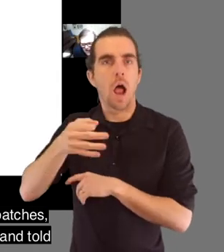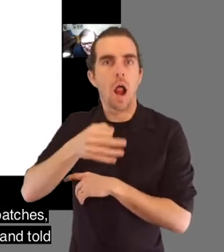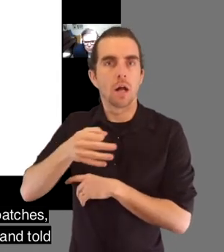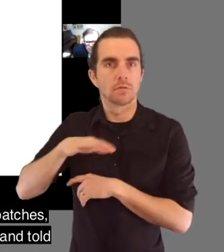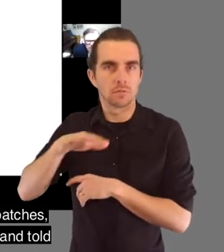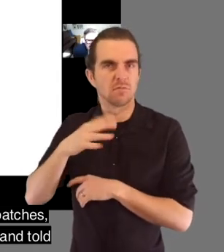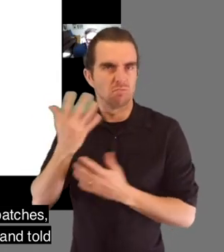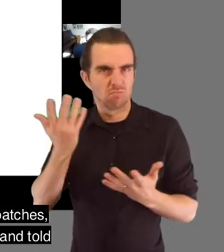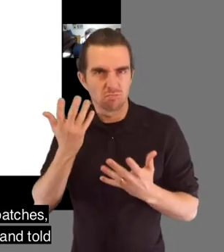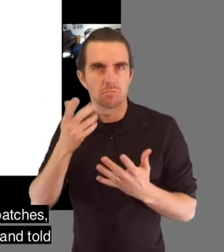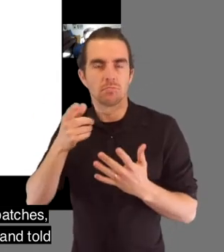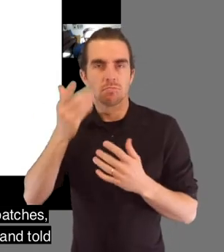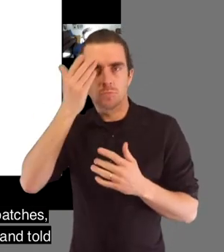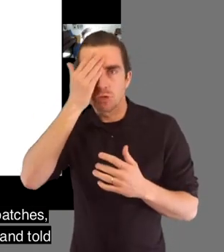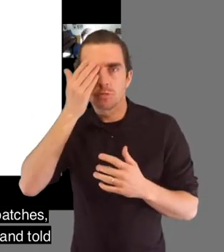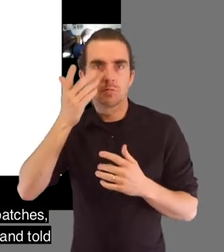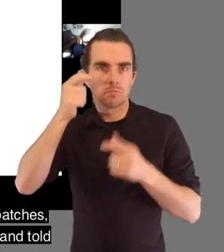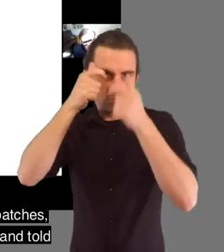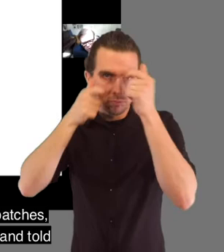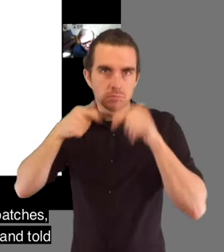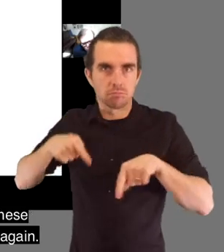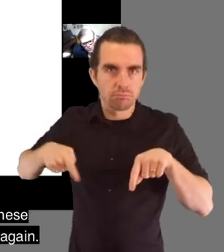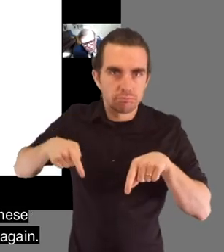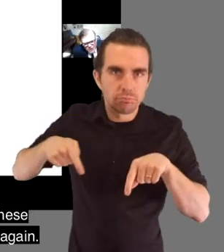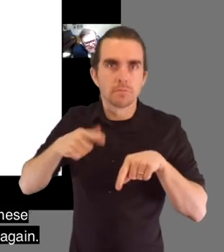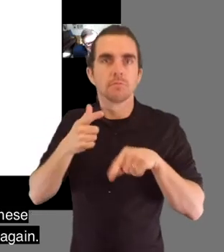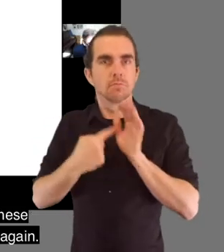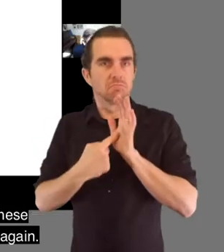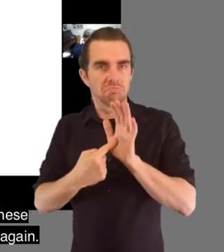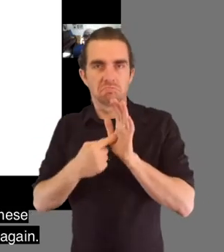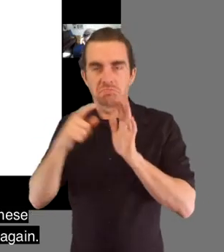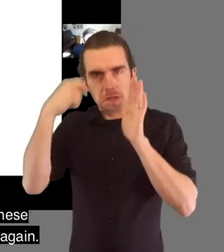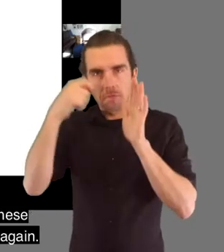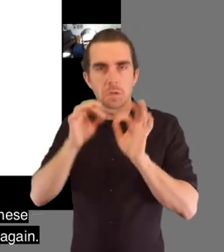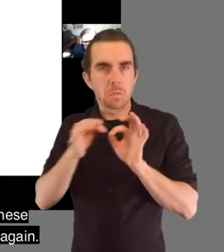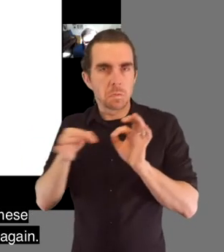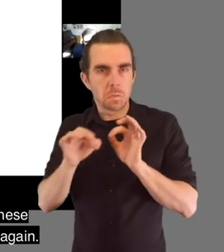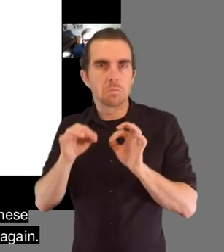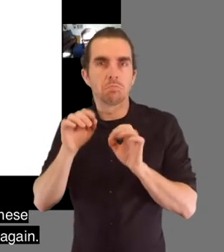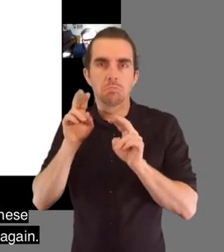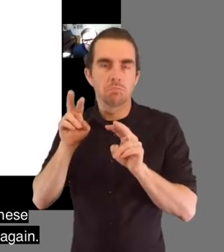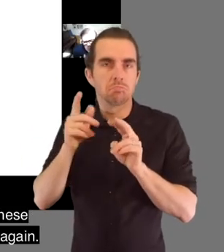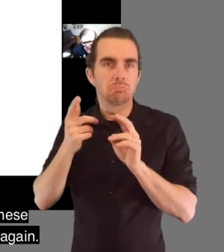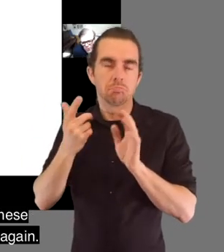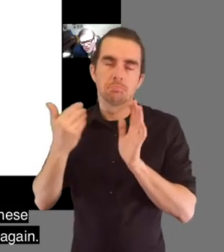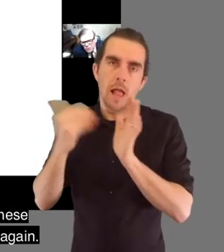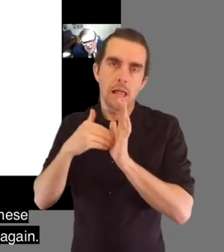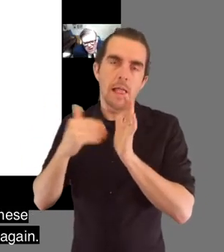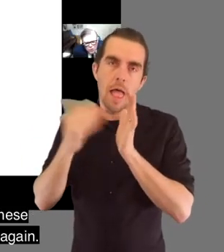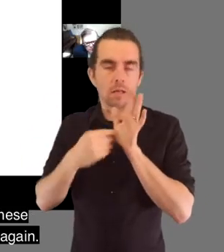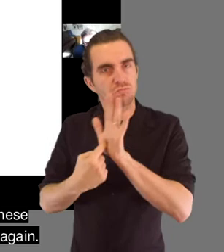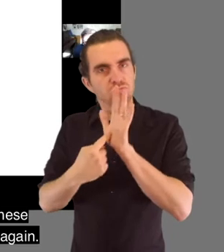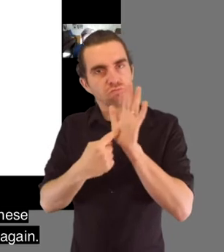wooden legs were very photogenic and told the story with few captions. So these stories were